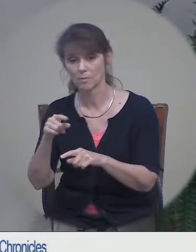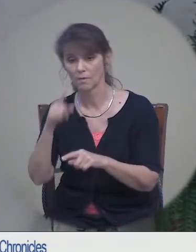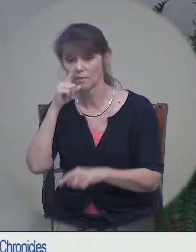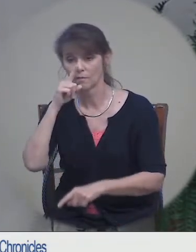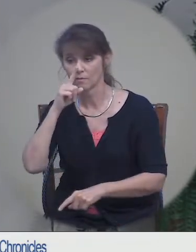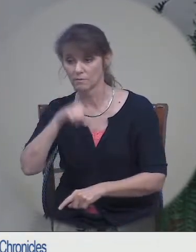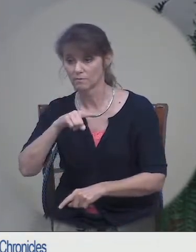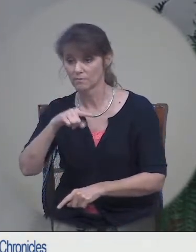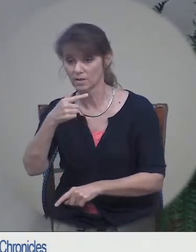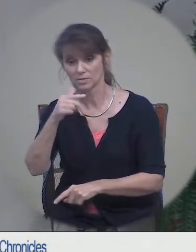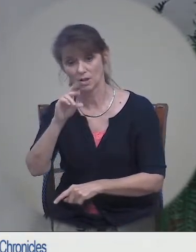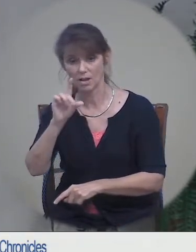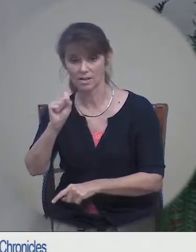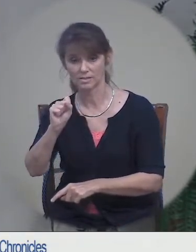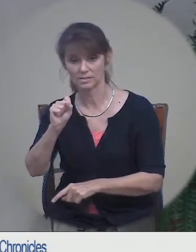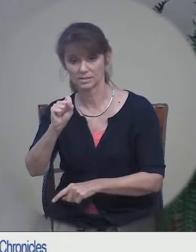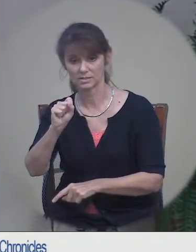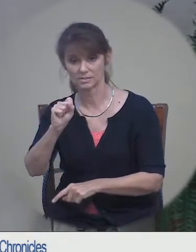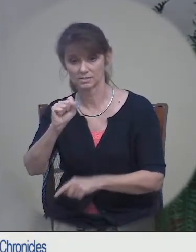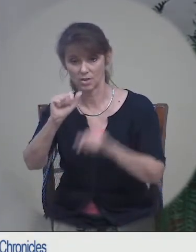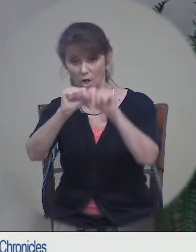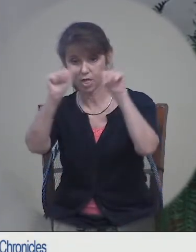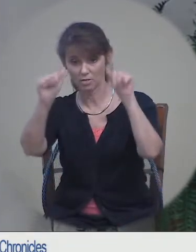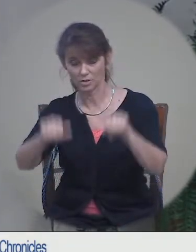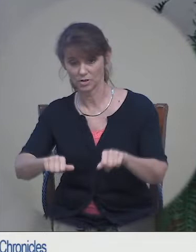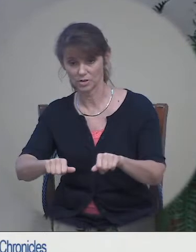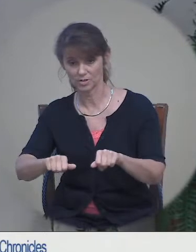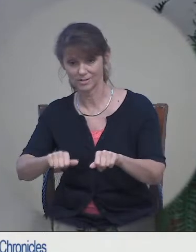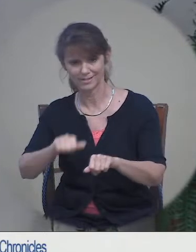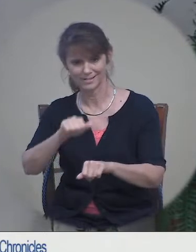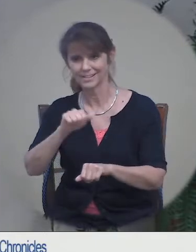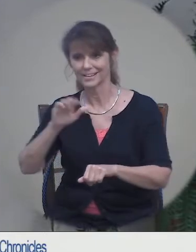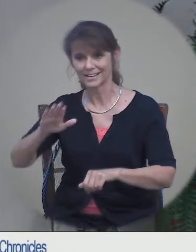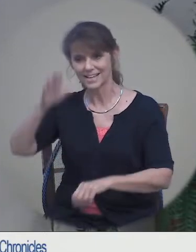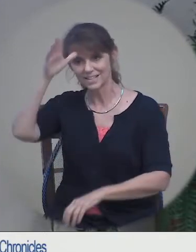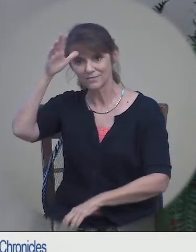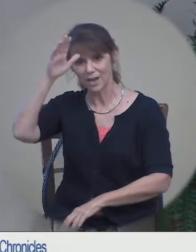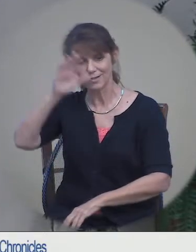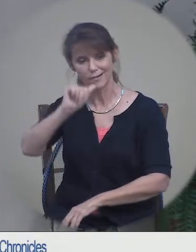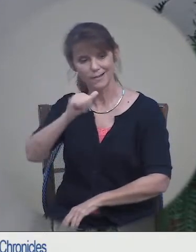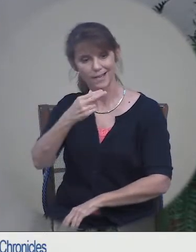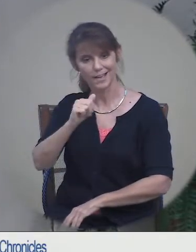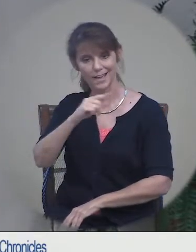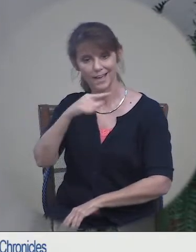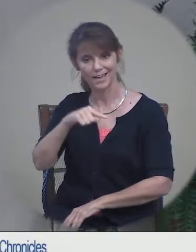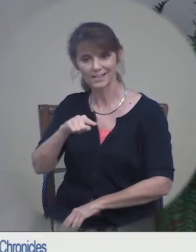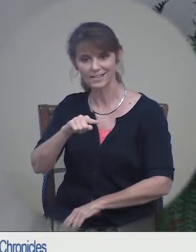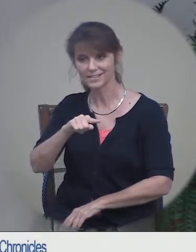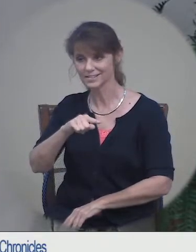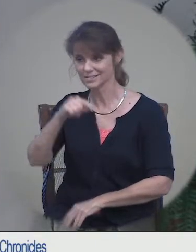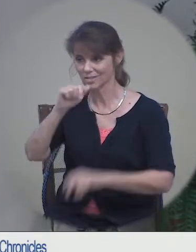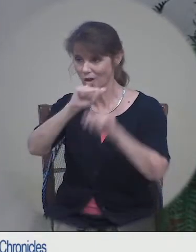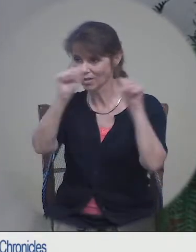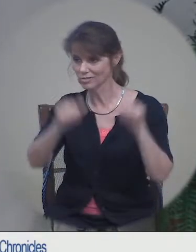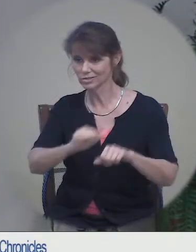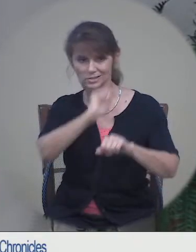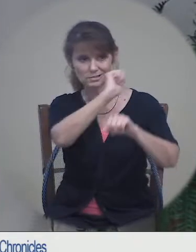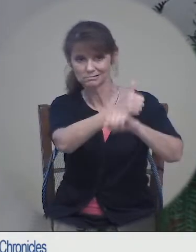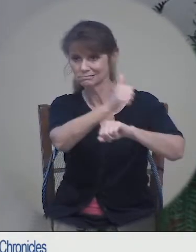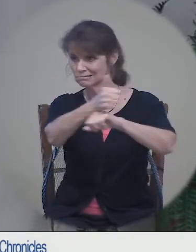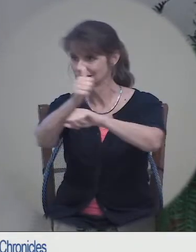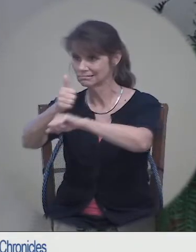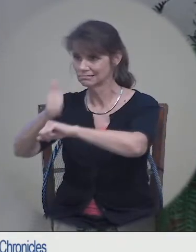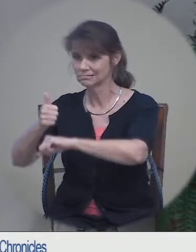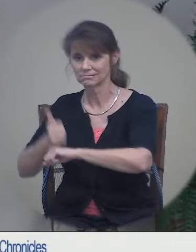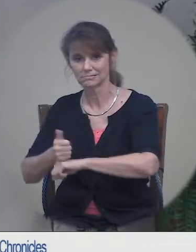You know, that altar that Ahaz copied and set up, that was removed. But